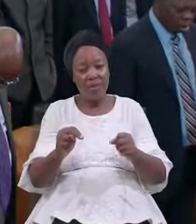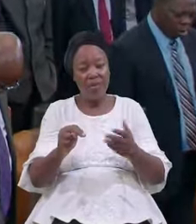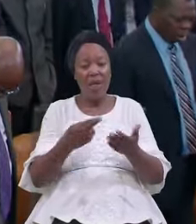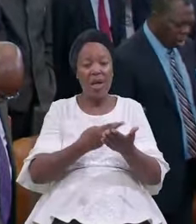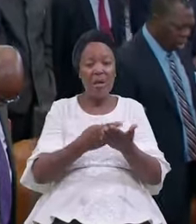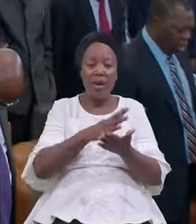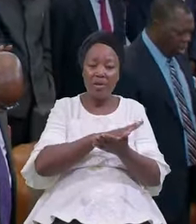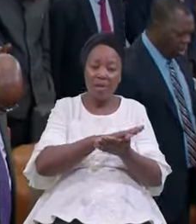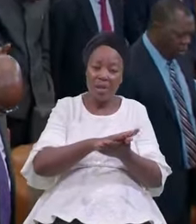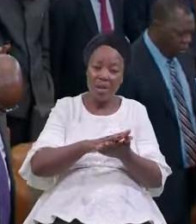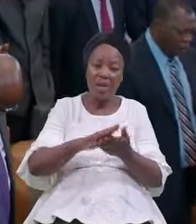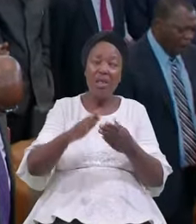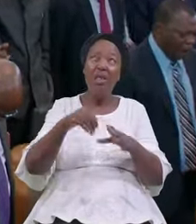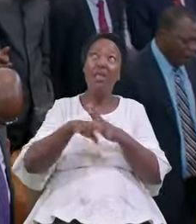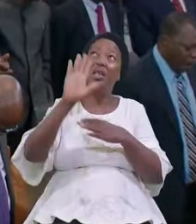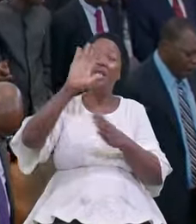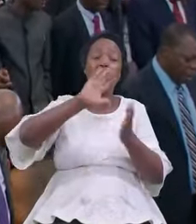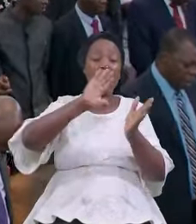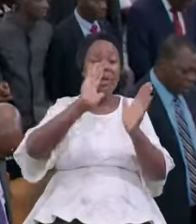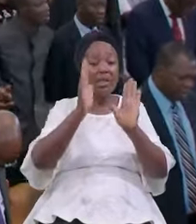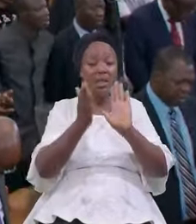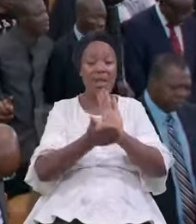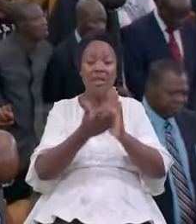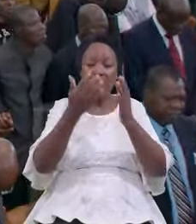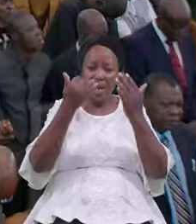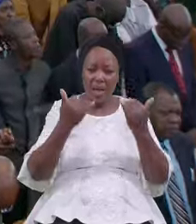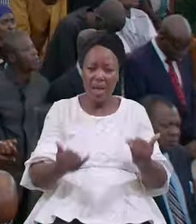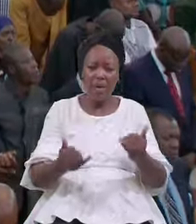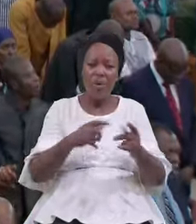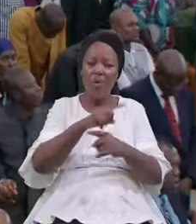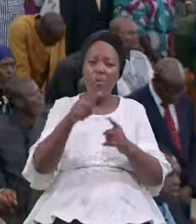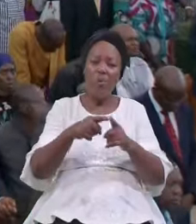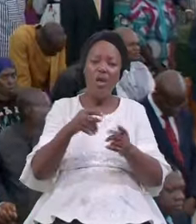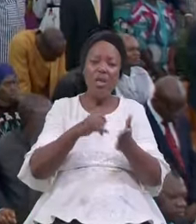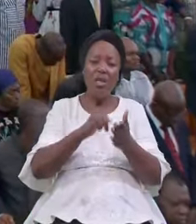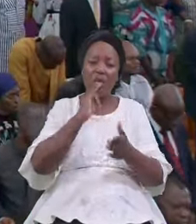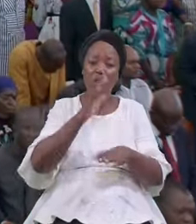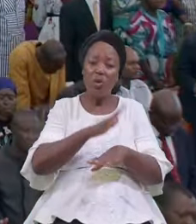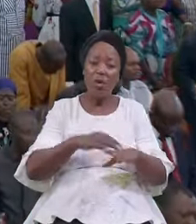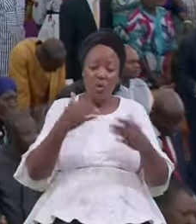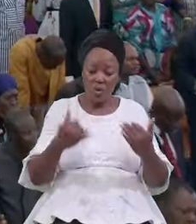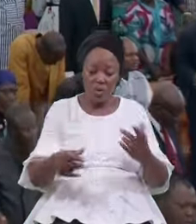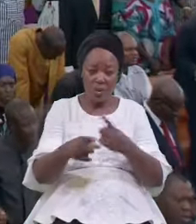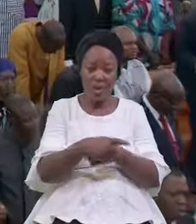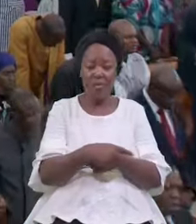righteousness in his presence right now. Well, it is called today.